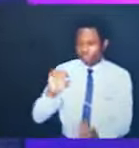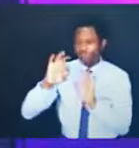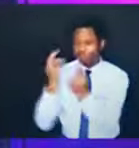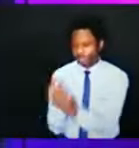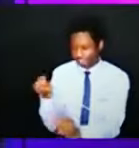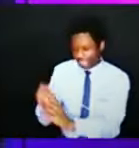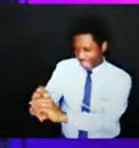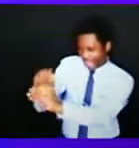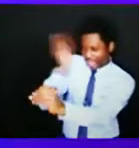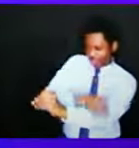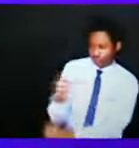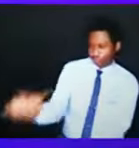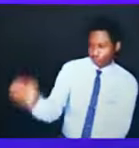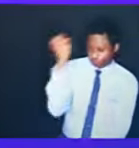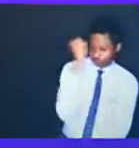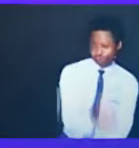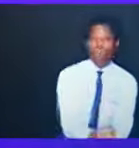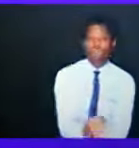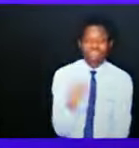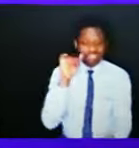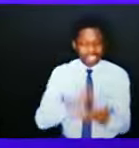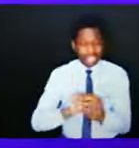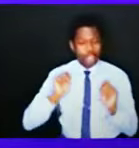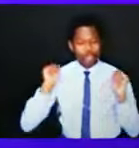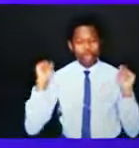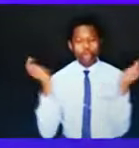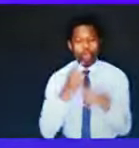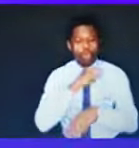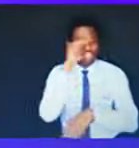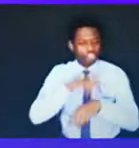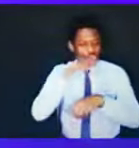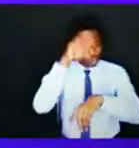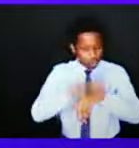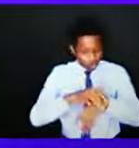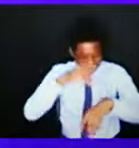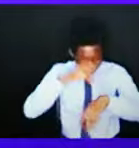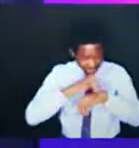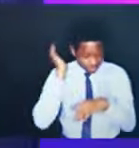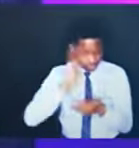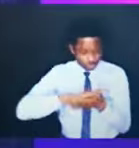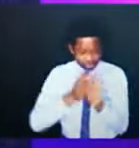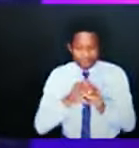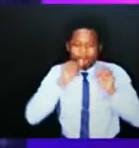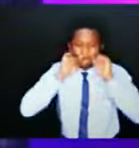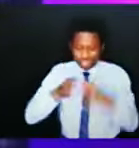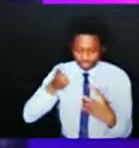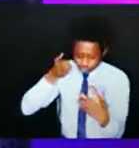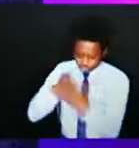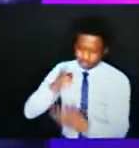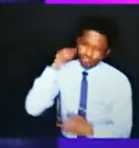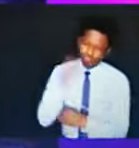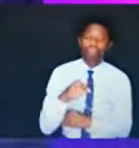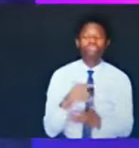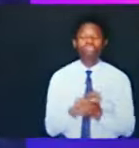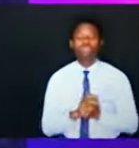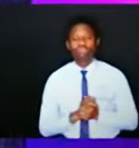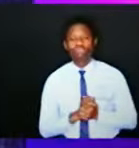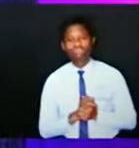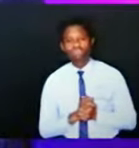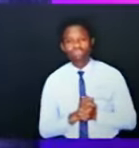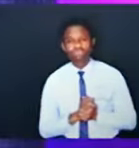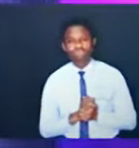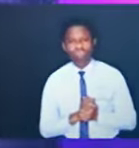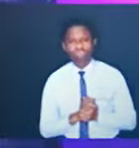efi wejefi e that all nations on earth will be blessed through you. Asasi so ni peni na umu wangenye